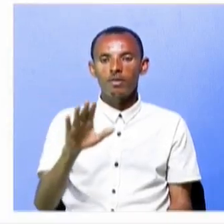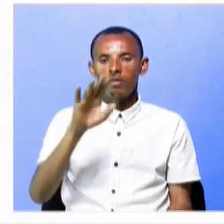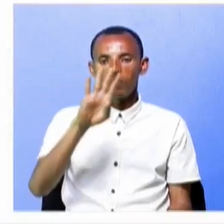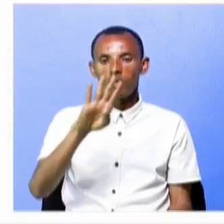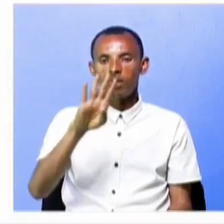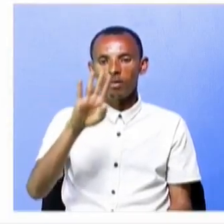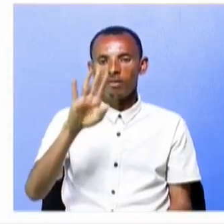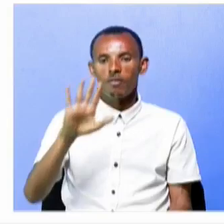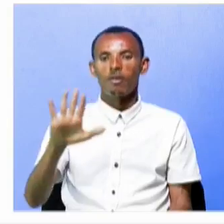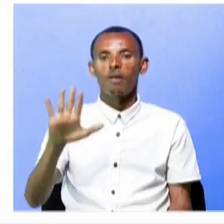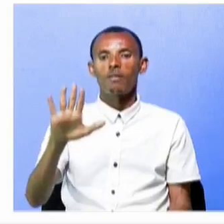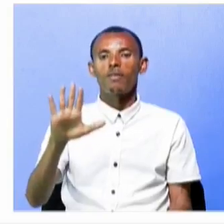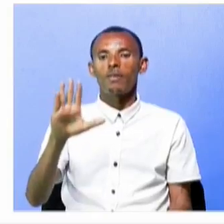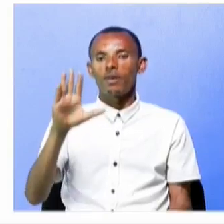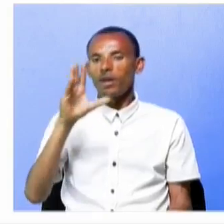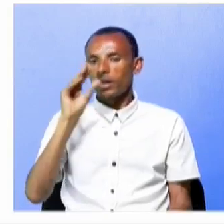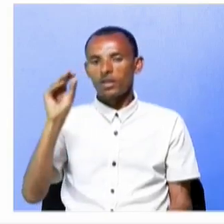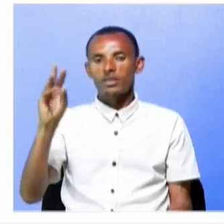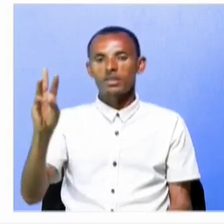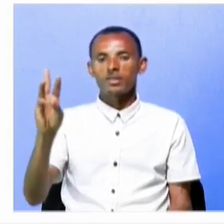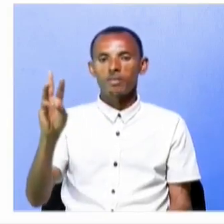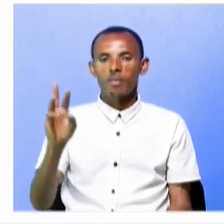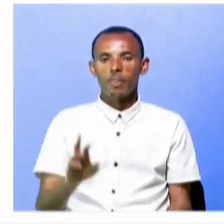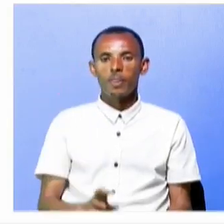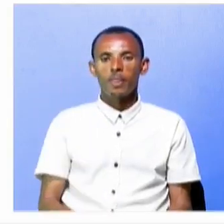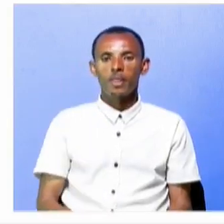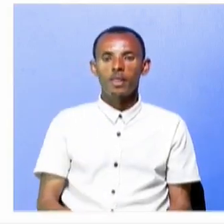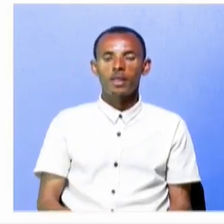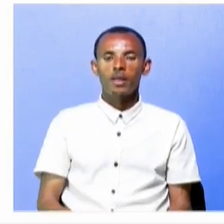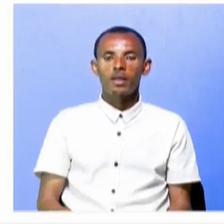4, 5, 6,